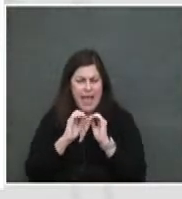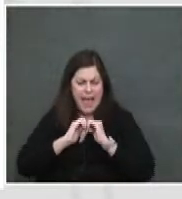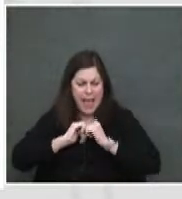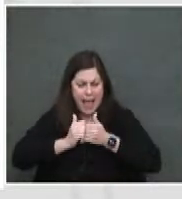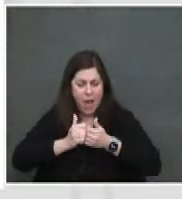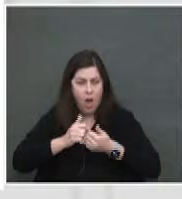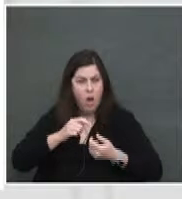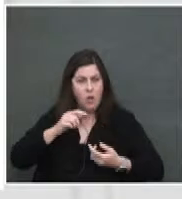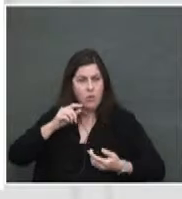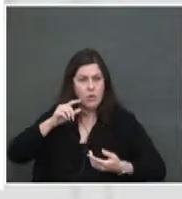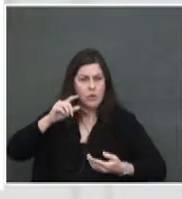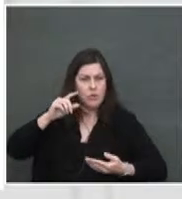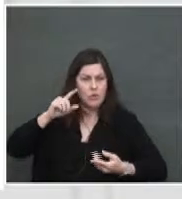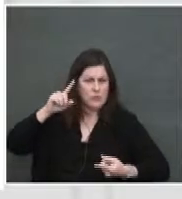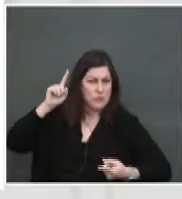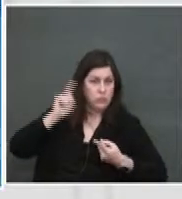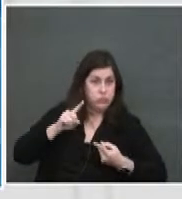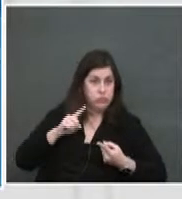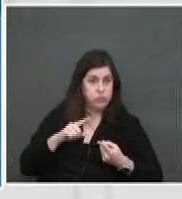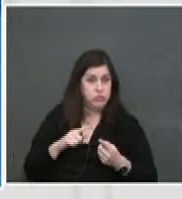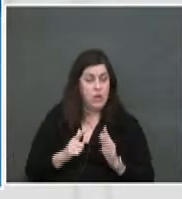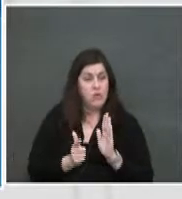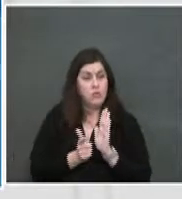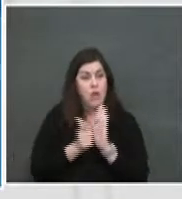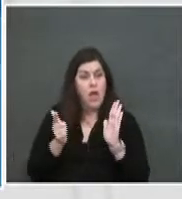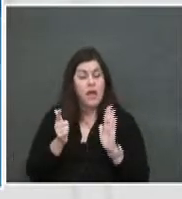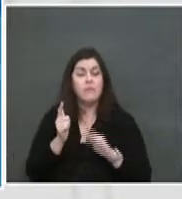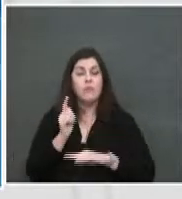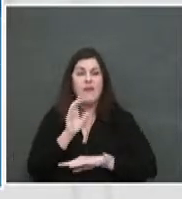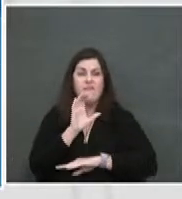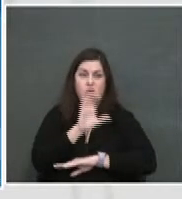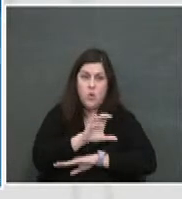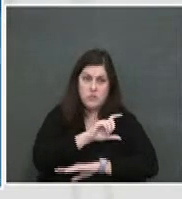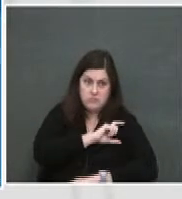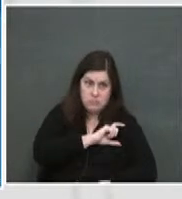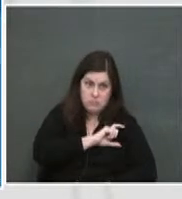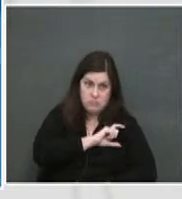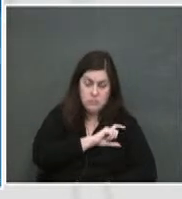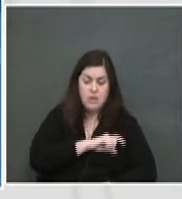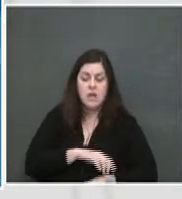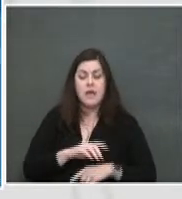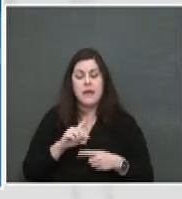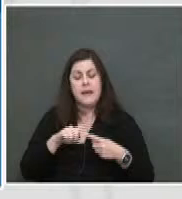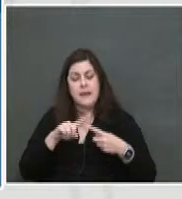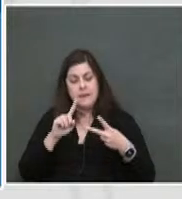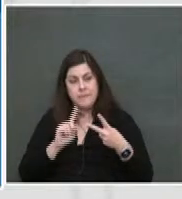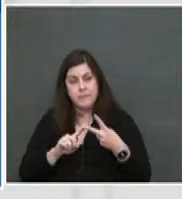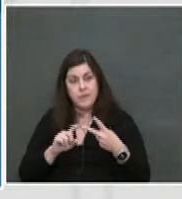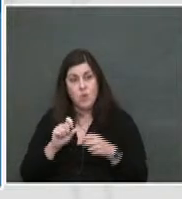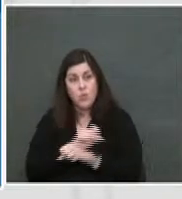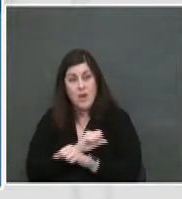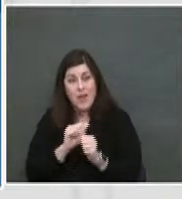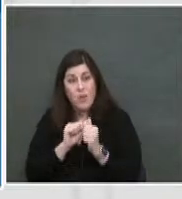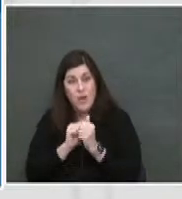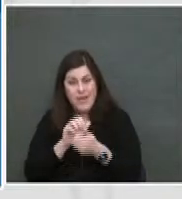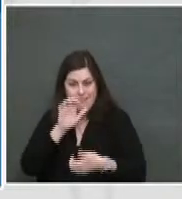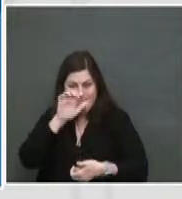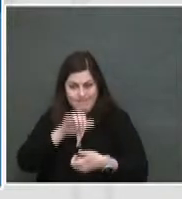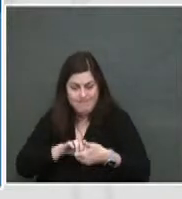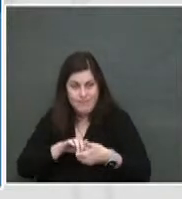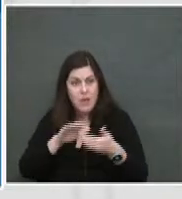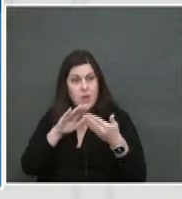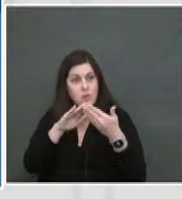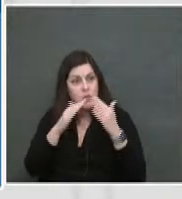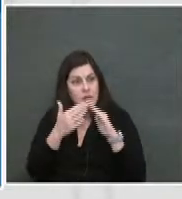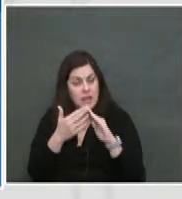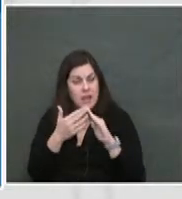crime include a combination of enforcement and working with the community.